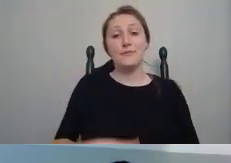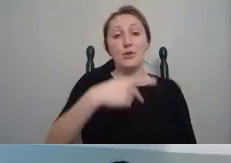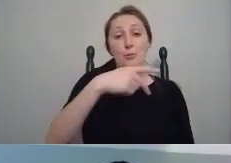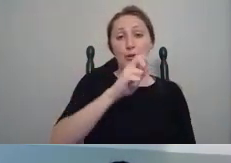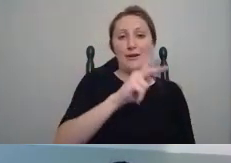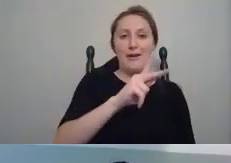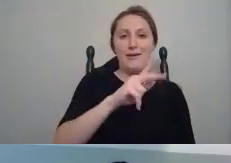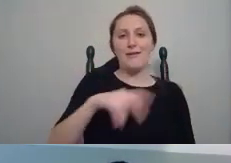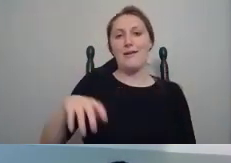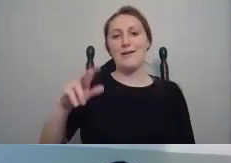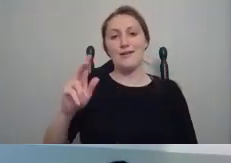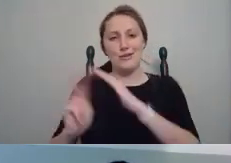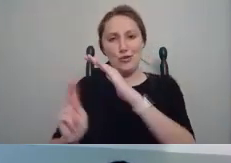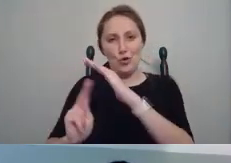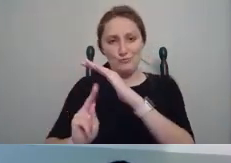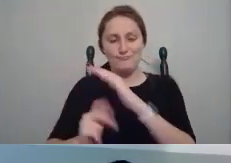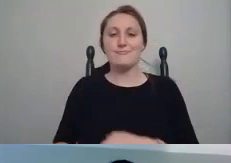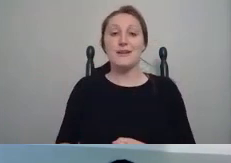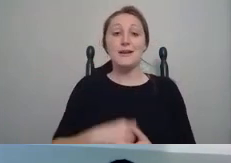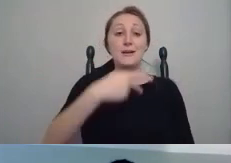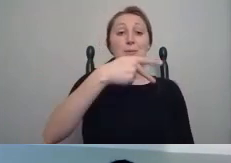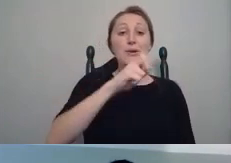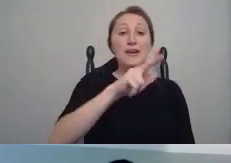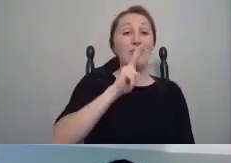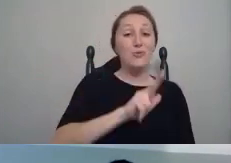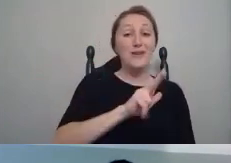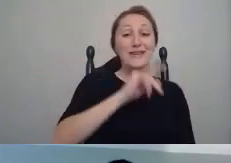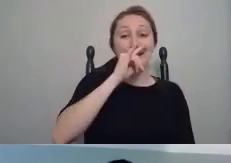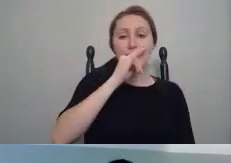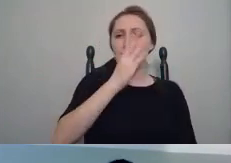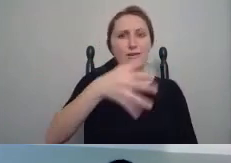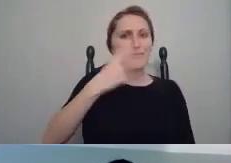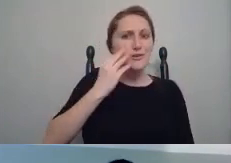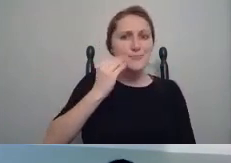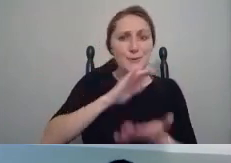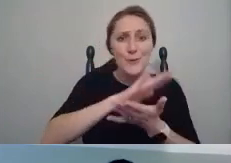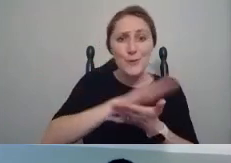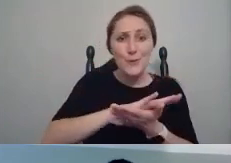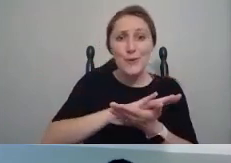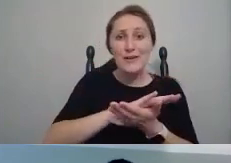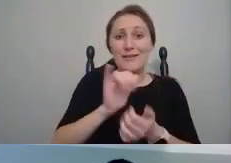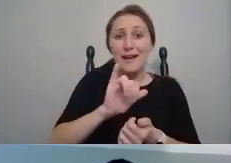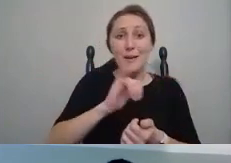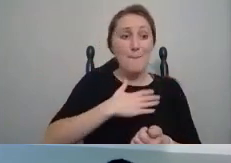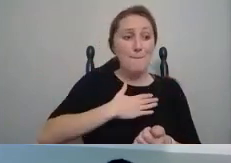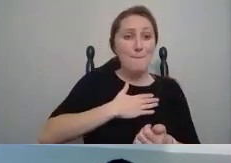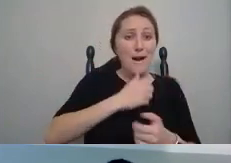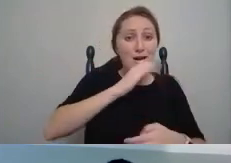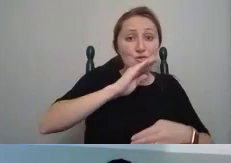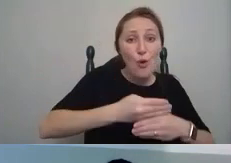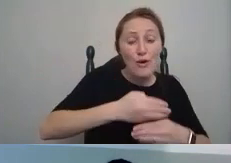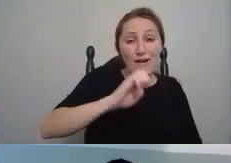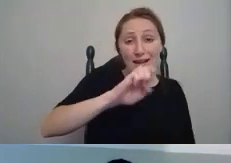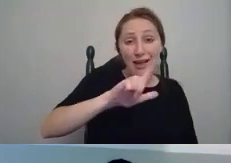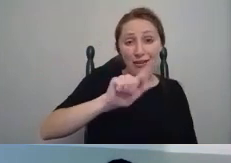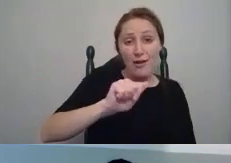that's a really big deal. And for pre-K 3 kids who have never been to school before, formal school before, like my little Ella, like they